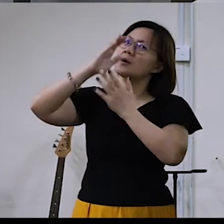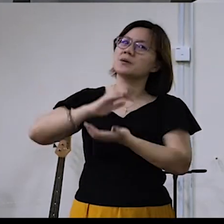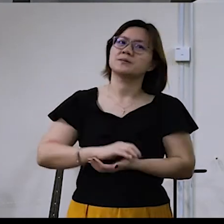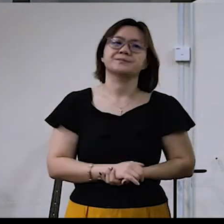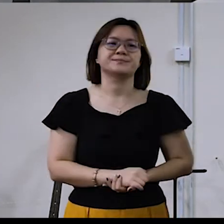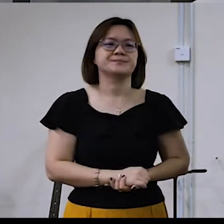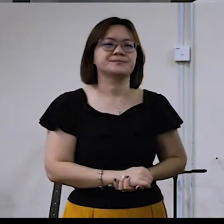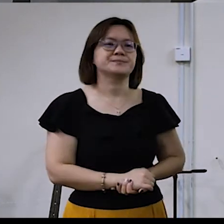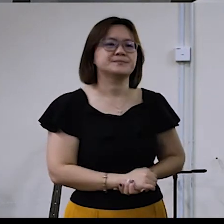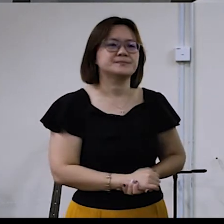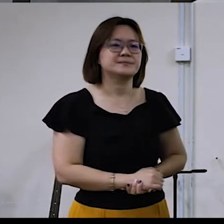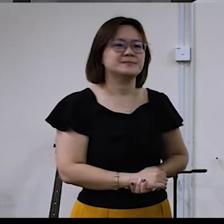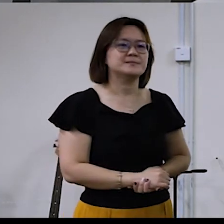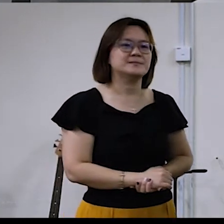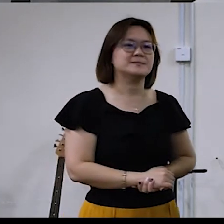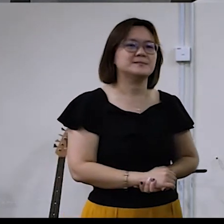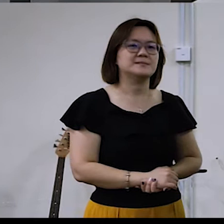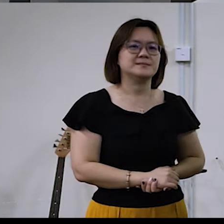talk about throughout the year.